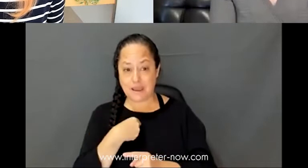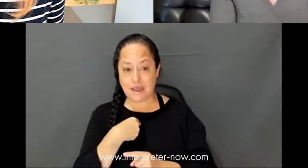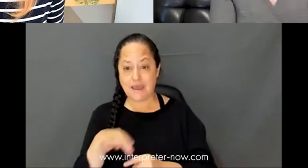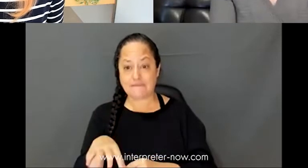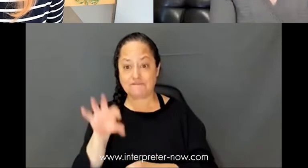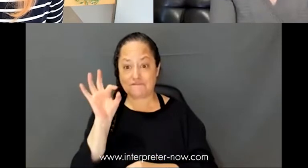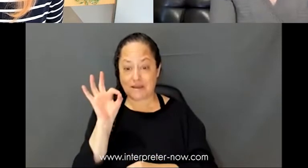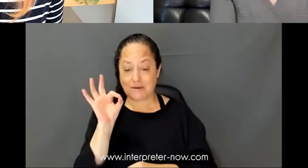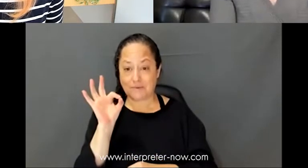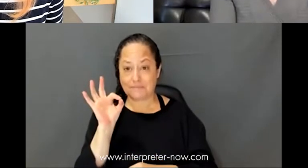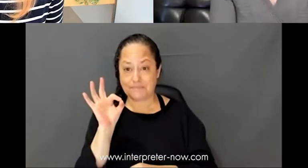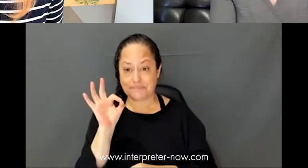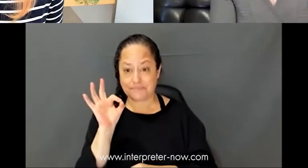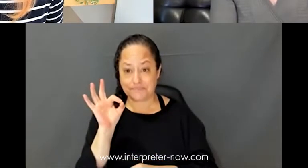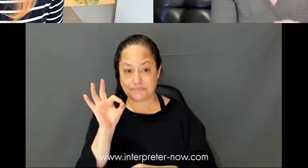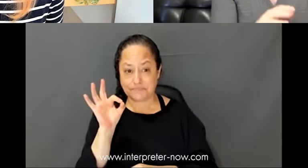found that,